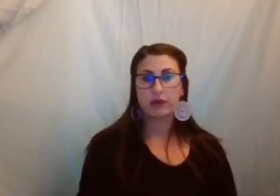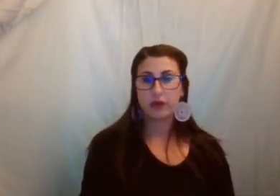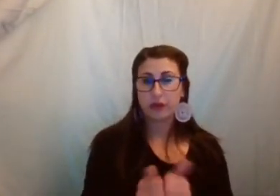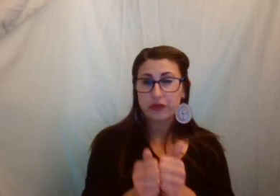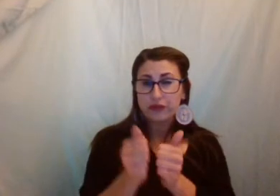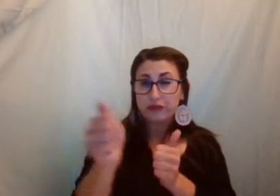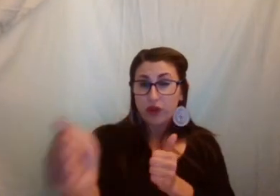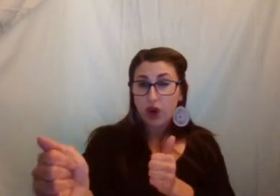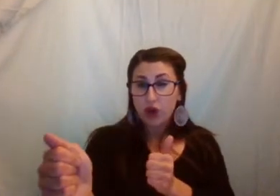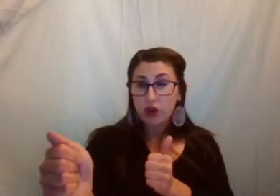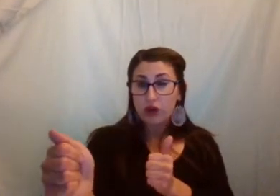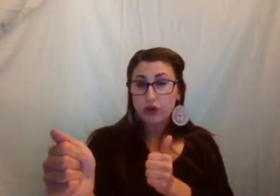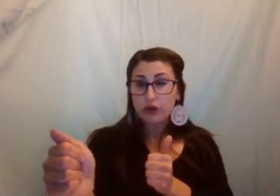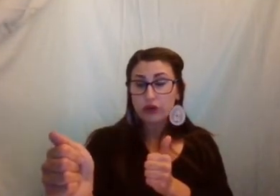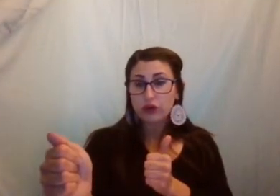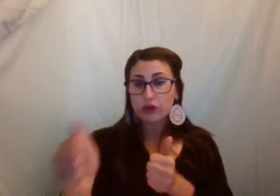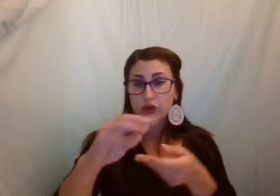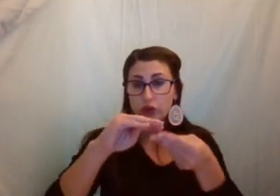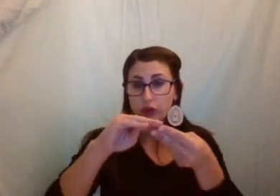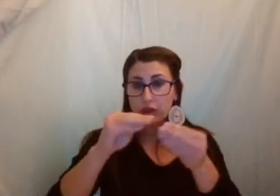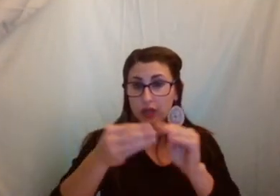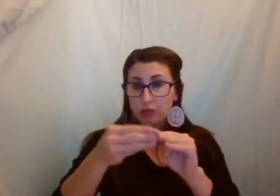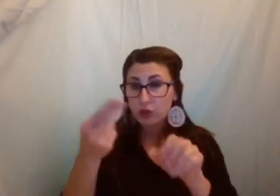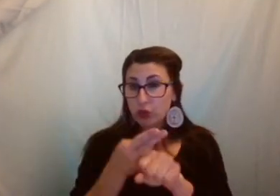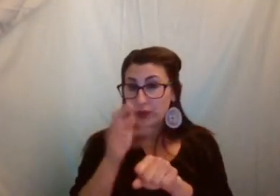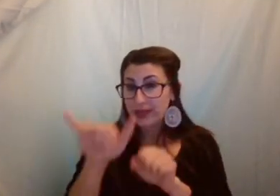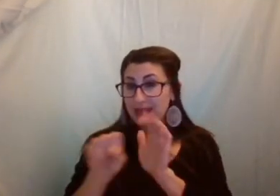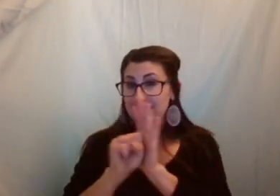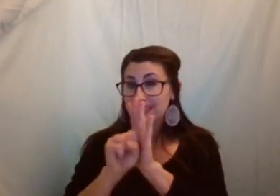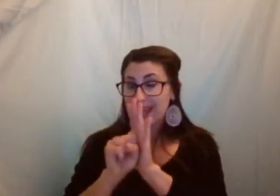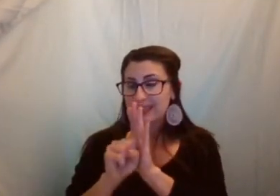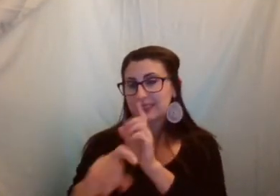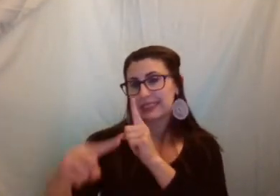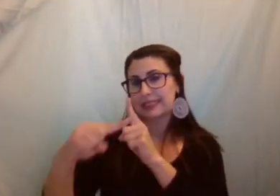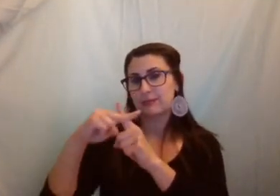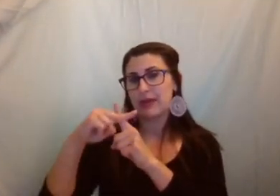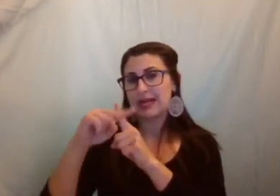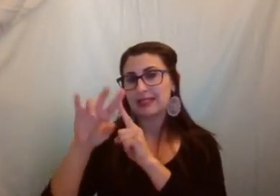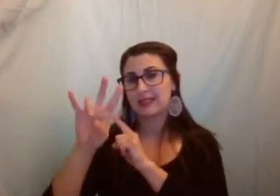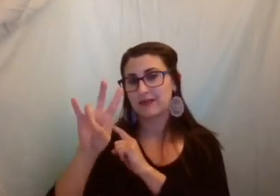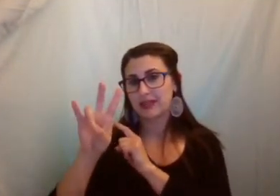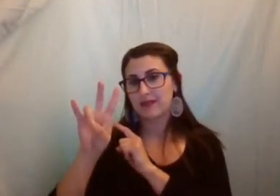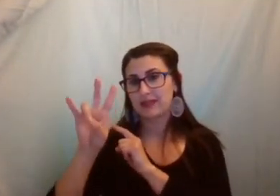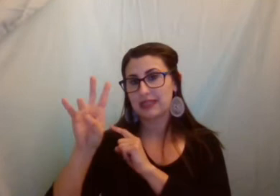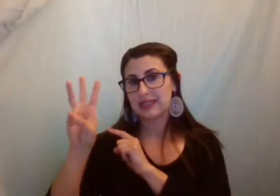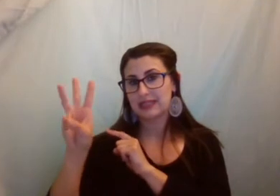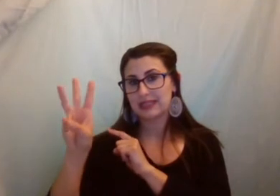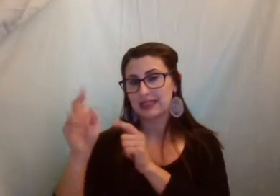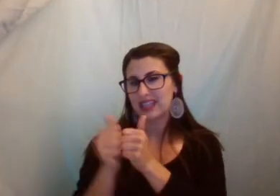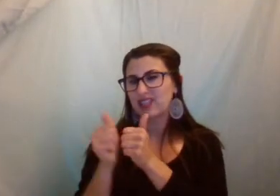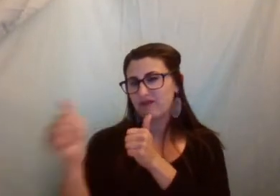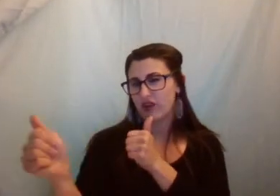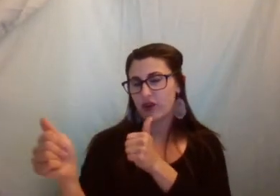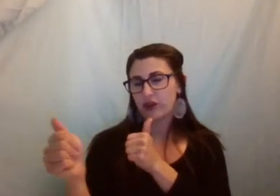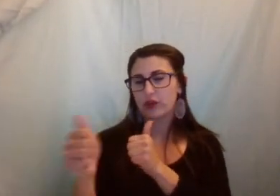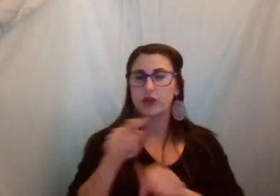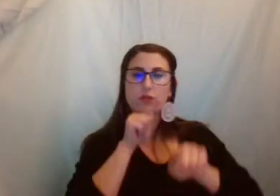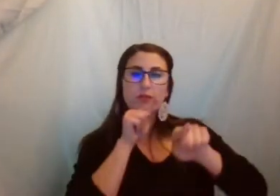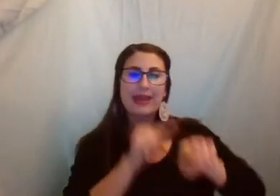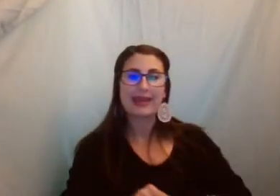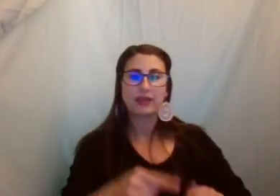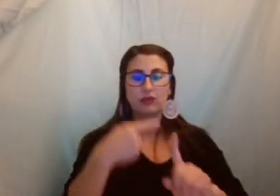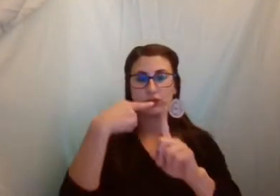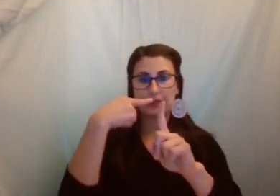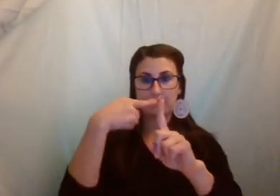All right, take the sign of the number that's further away from 0. Positive 76 is further away, so my answer